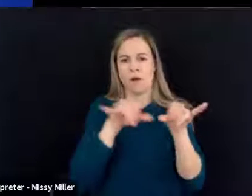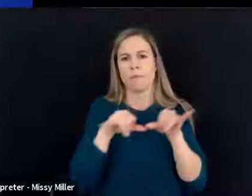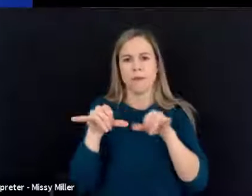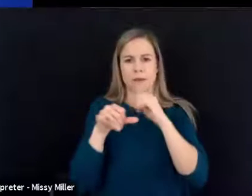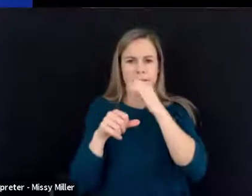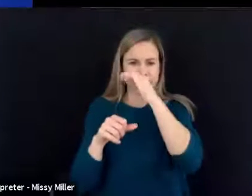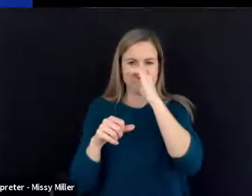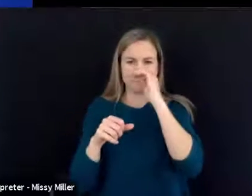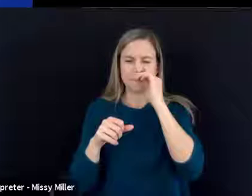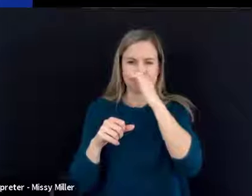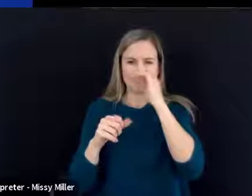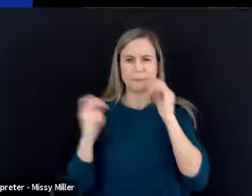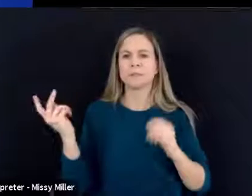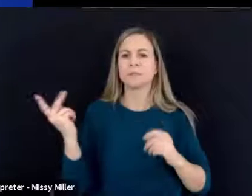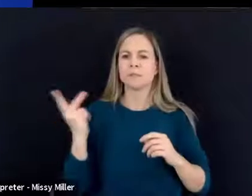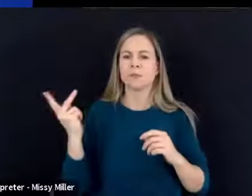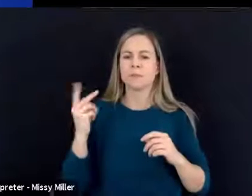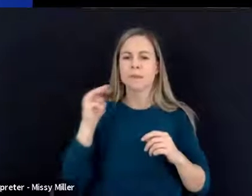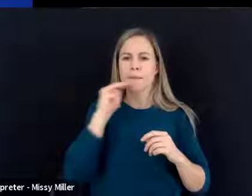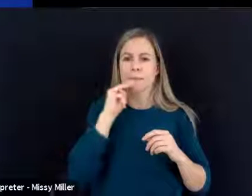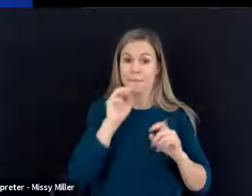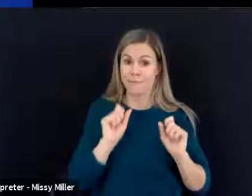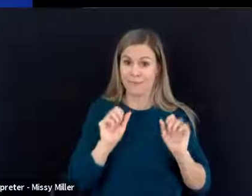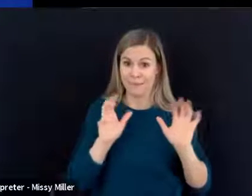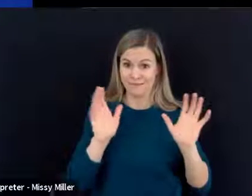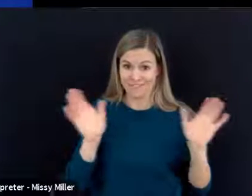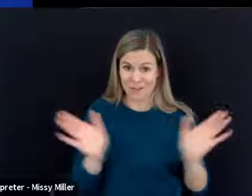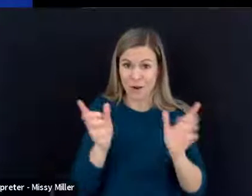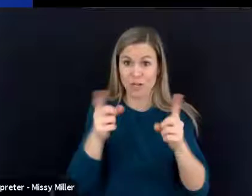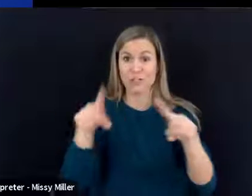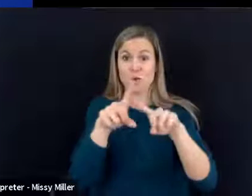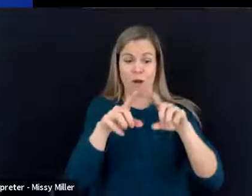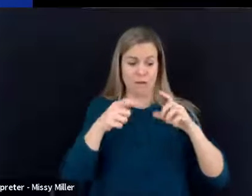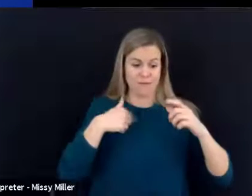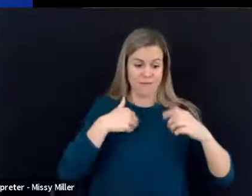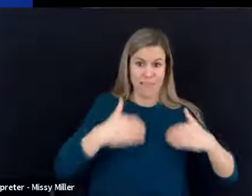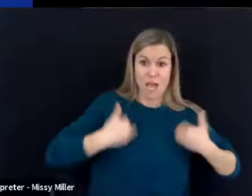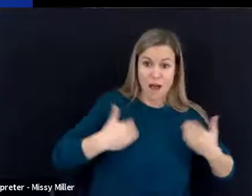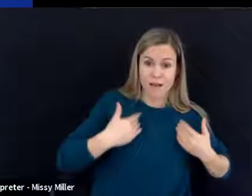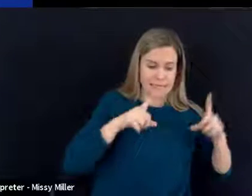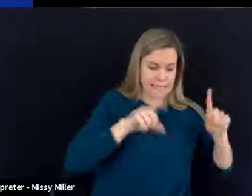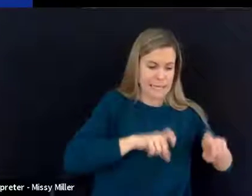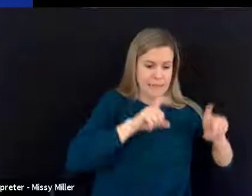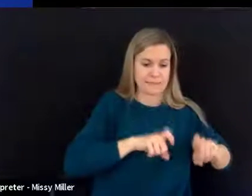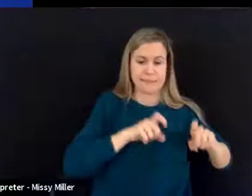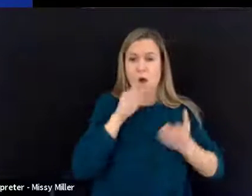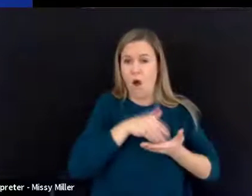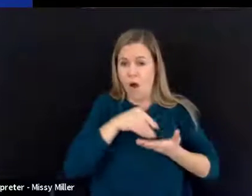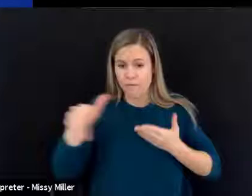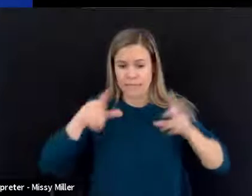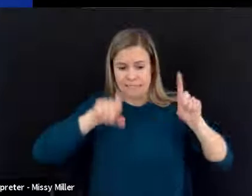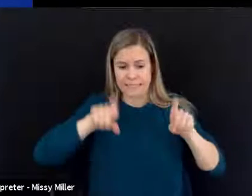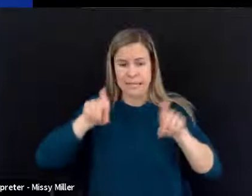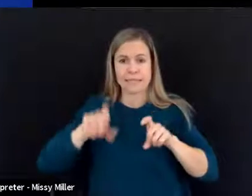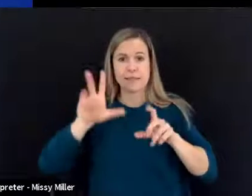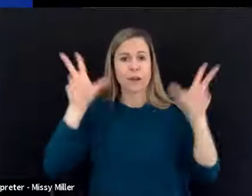ask you to have the kids tested early, have the kids tested often, and for you as education professionals